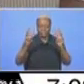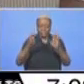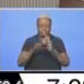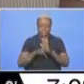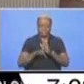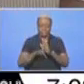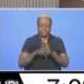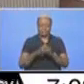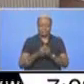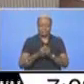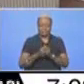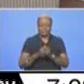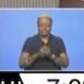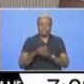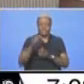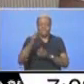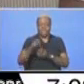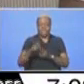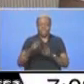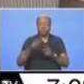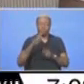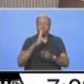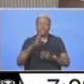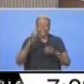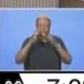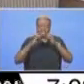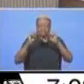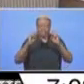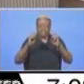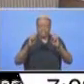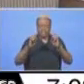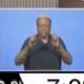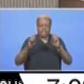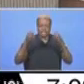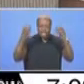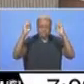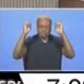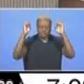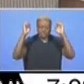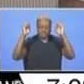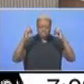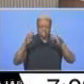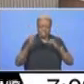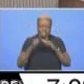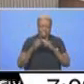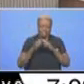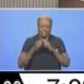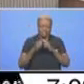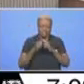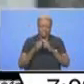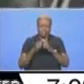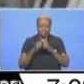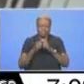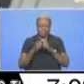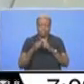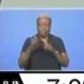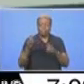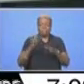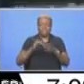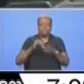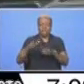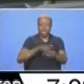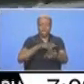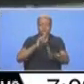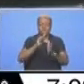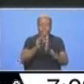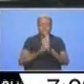solidarity needs to be expressed not only in this emergency phase, but in the medium and long term.